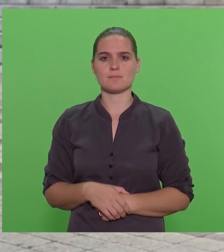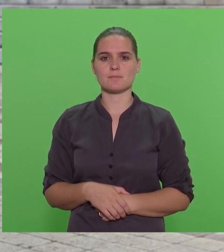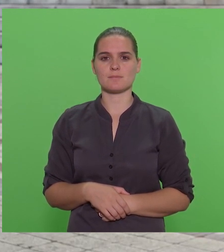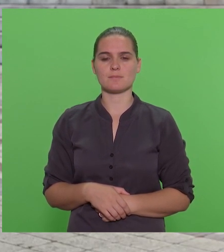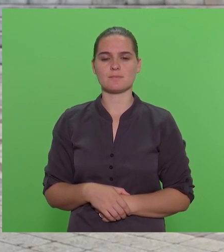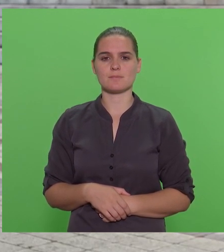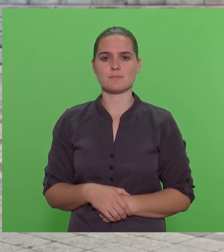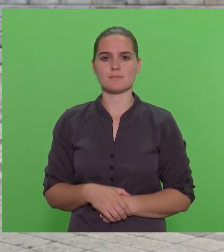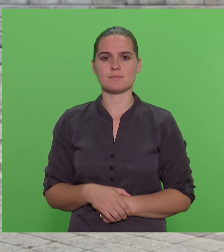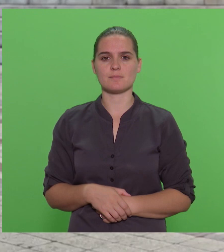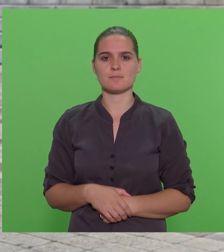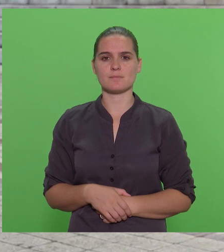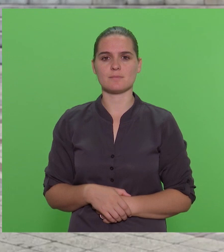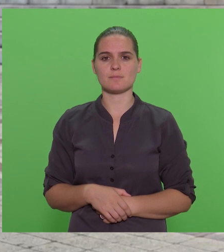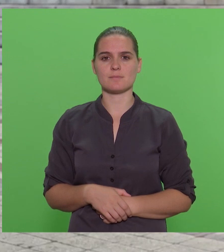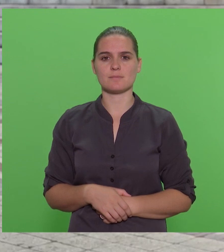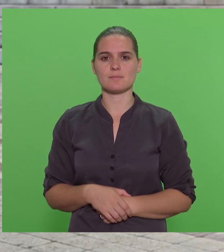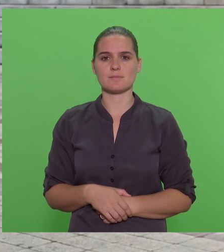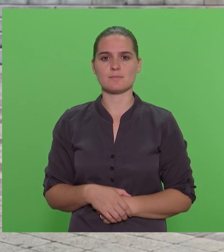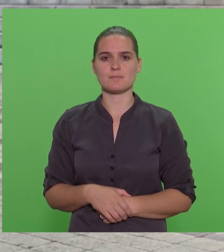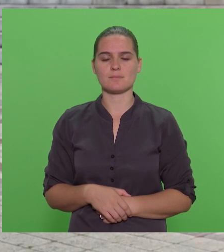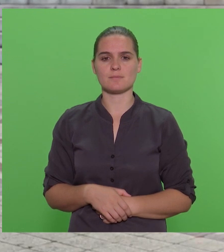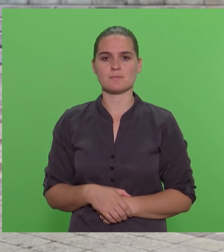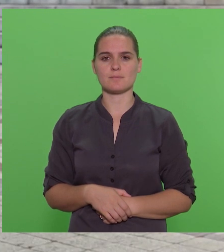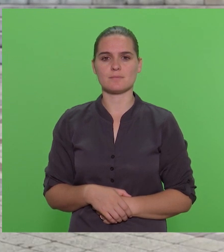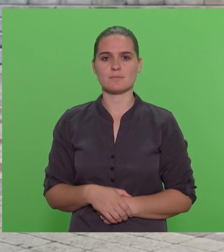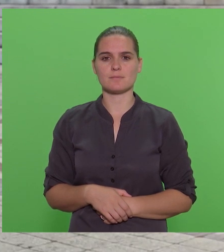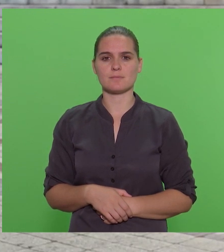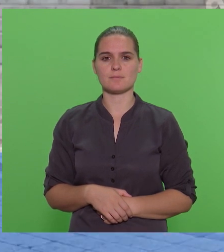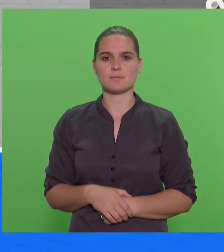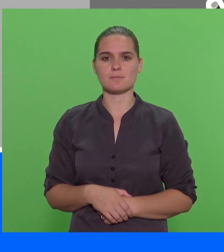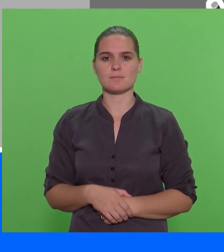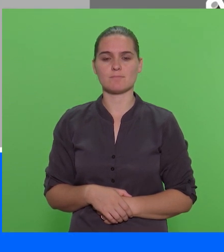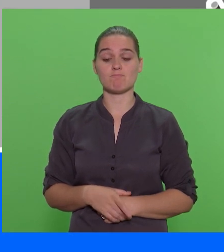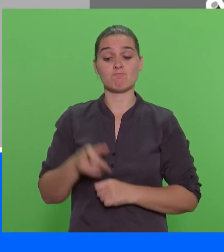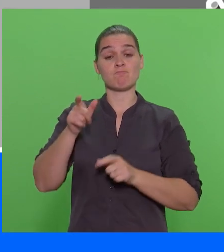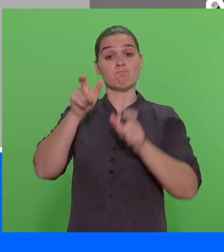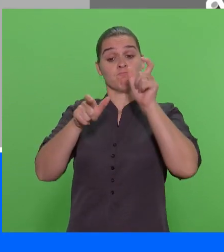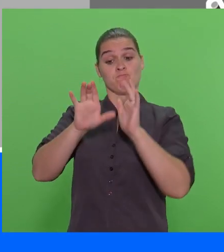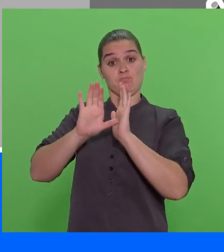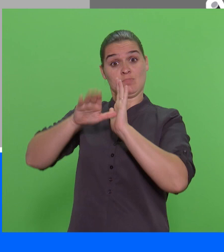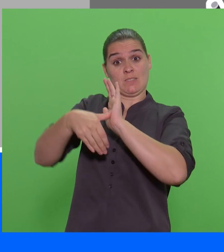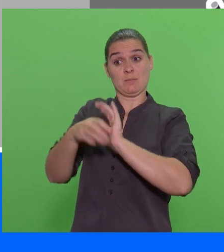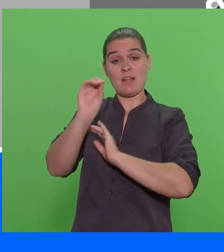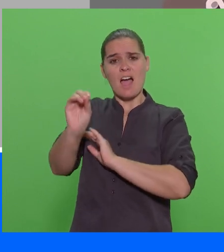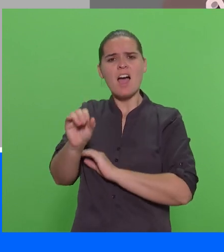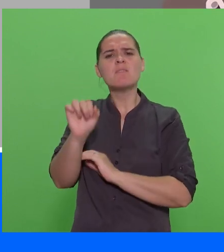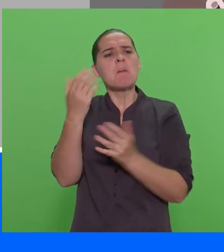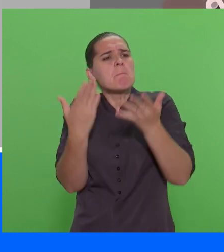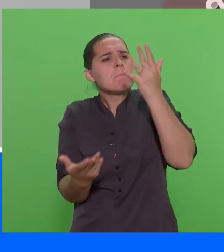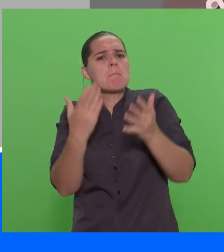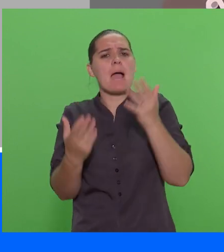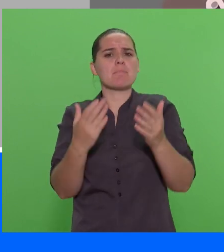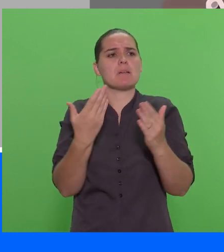law that they need to implement every day. So it feels every day like it's a struggle and a fight. Disabilities may impair our